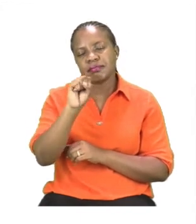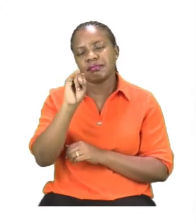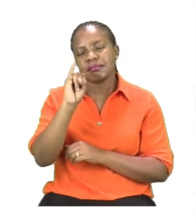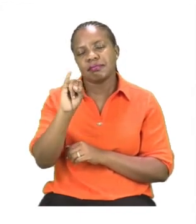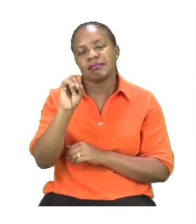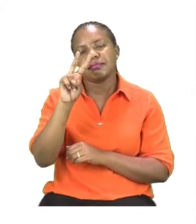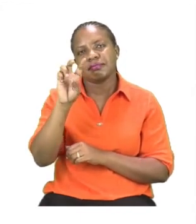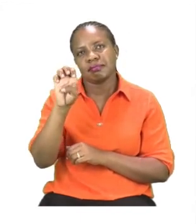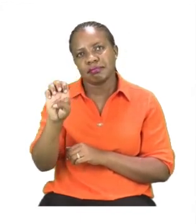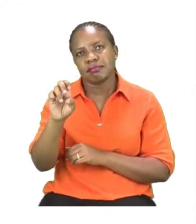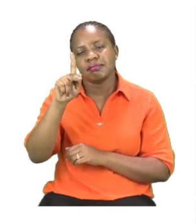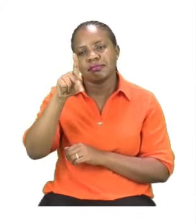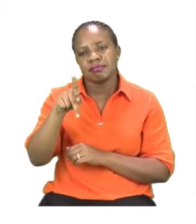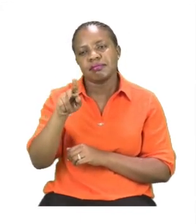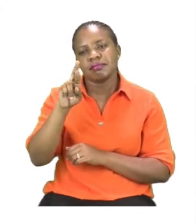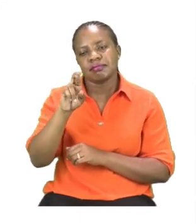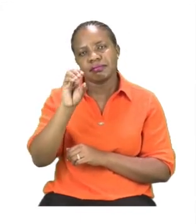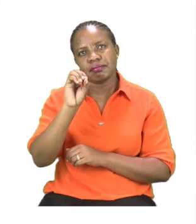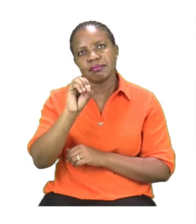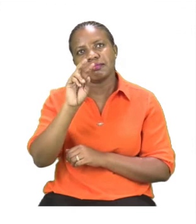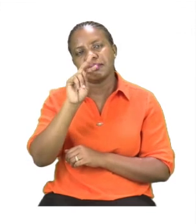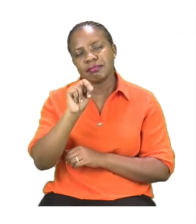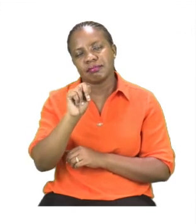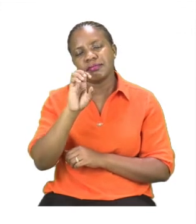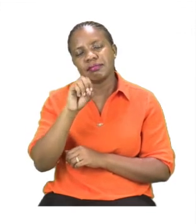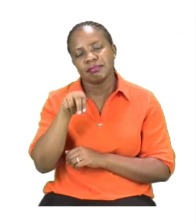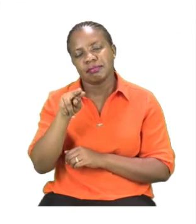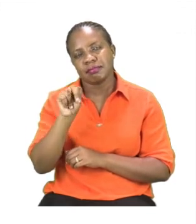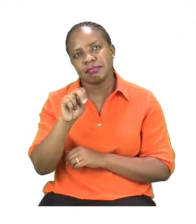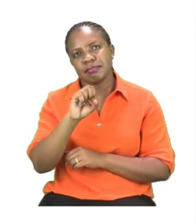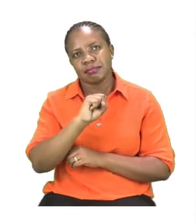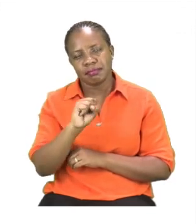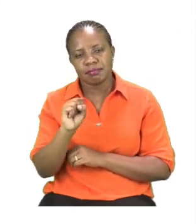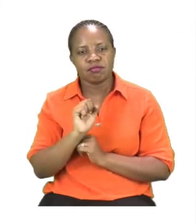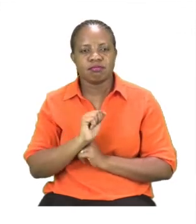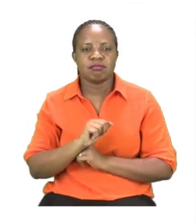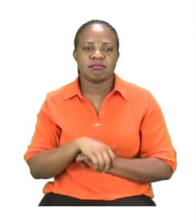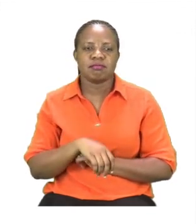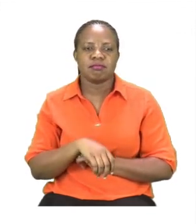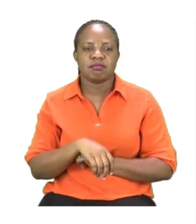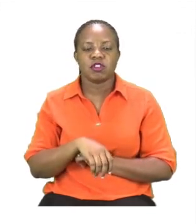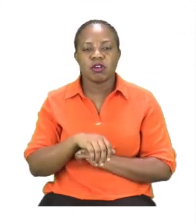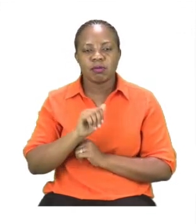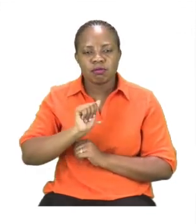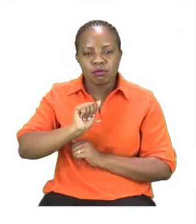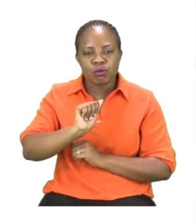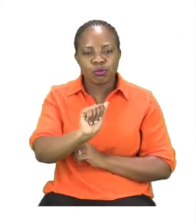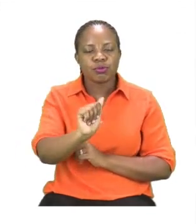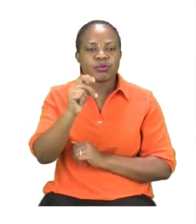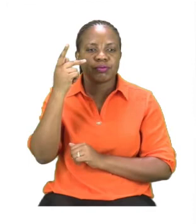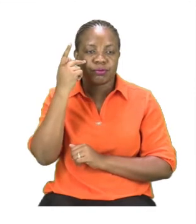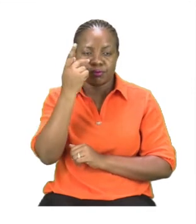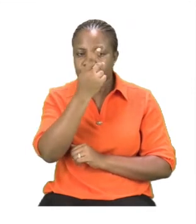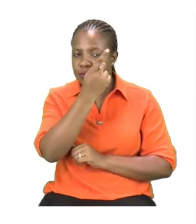talked about pronouns before because we said a pronoun is a word that takes the